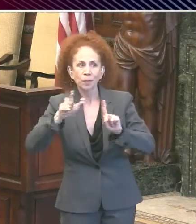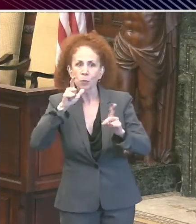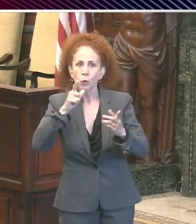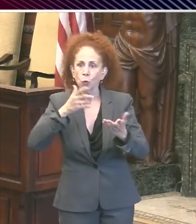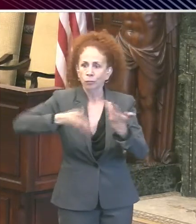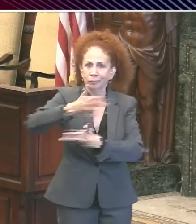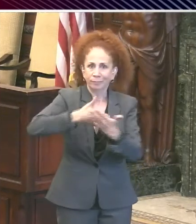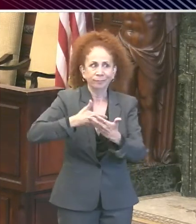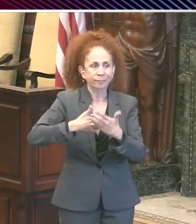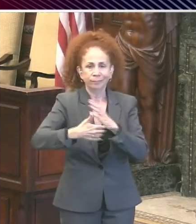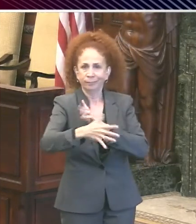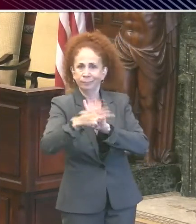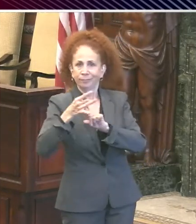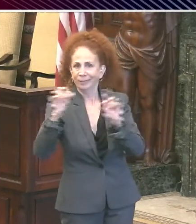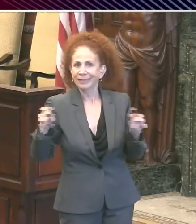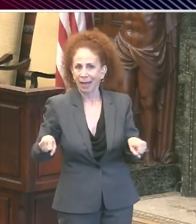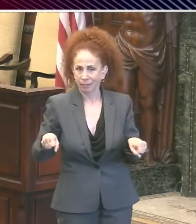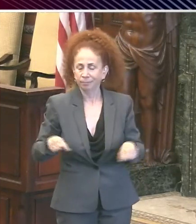with.